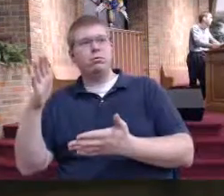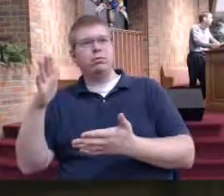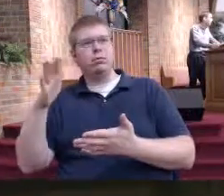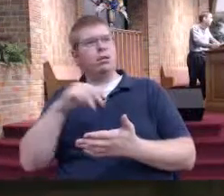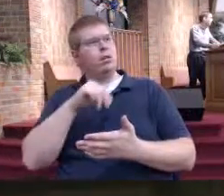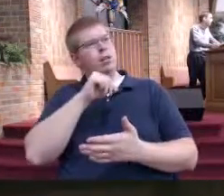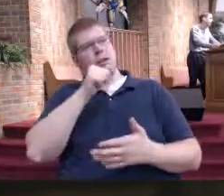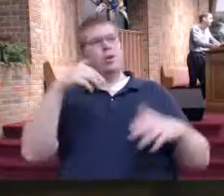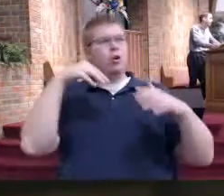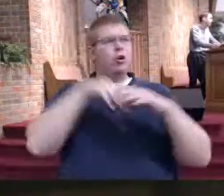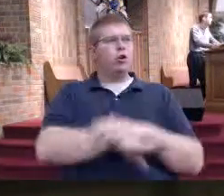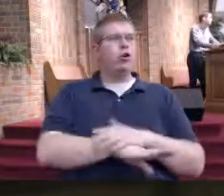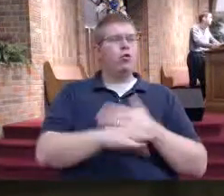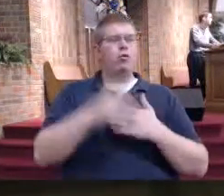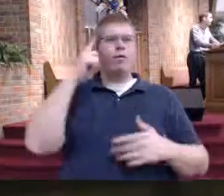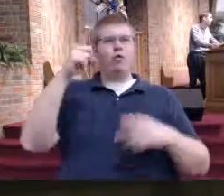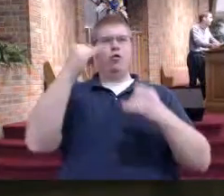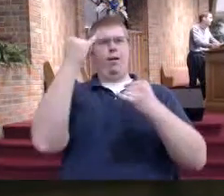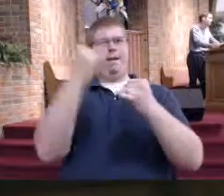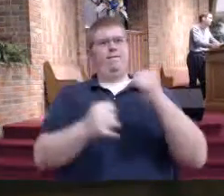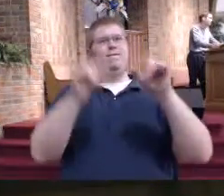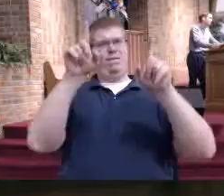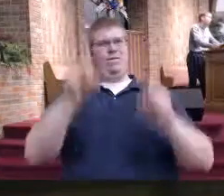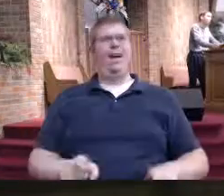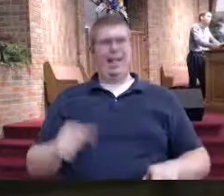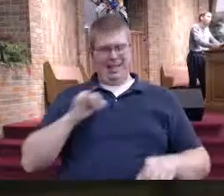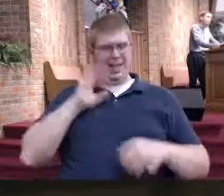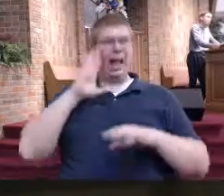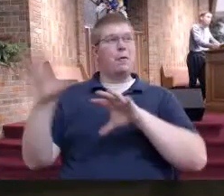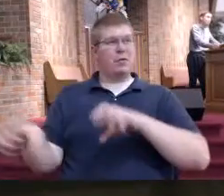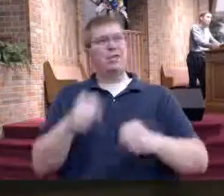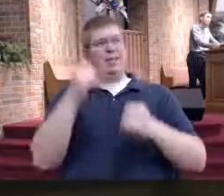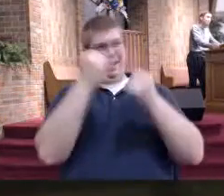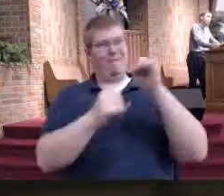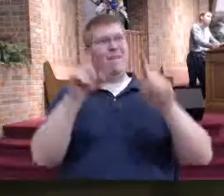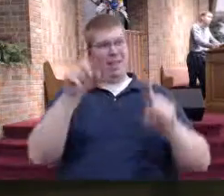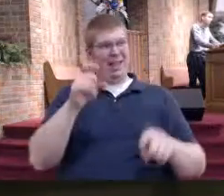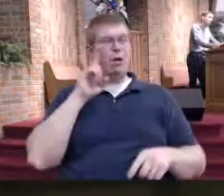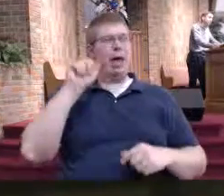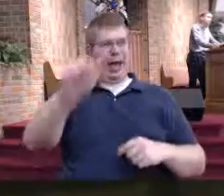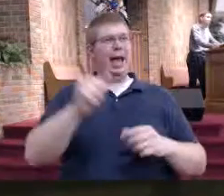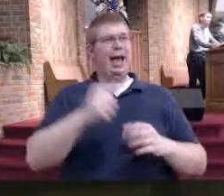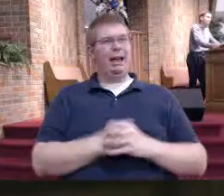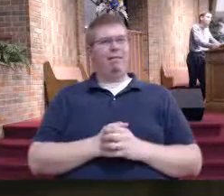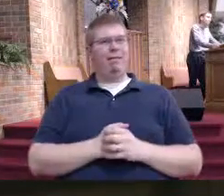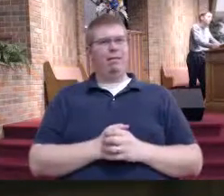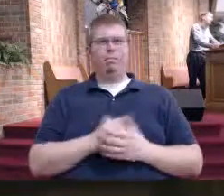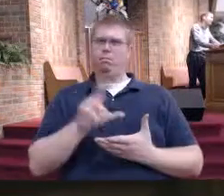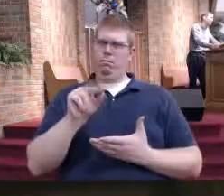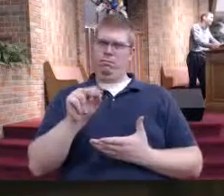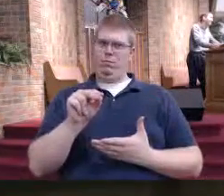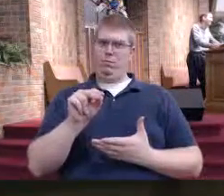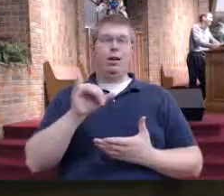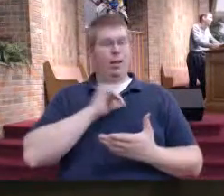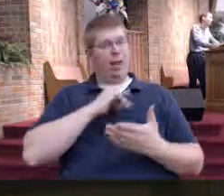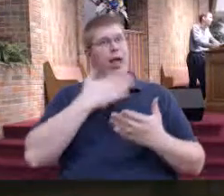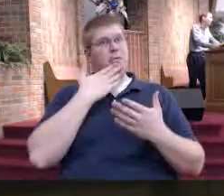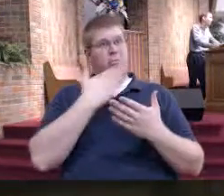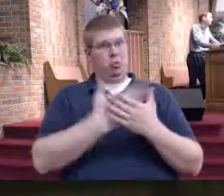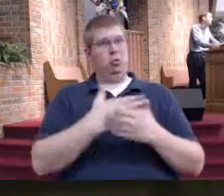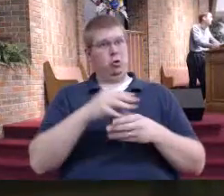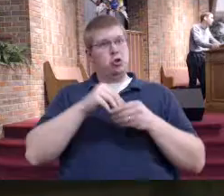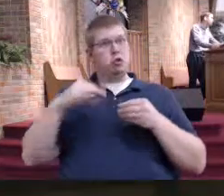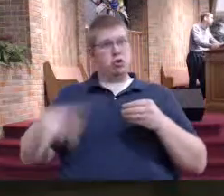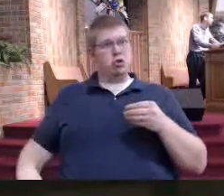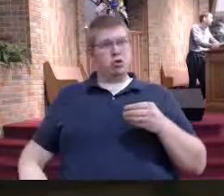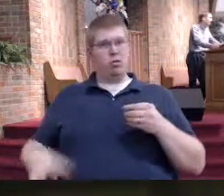final exam and expect to make an A. Or at least I wouldn't. I'm a pretty good student, but I'm not that good. I really had to